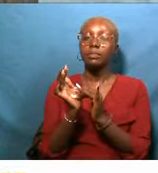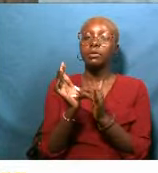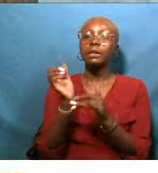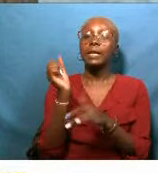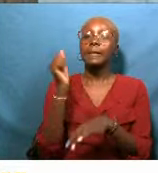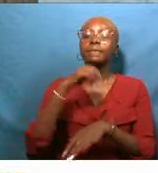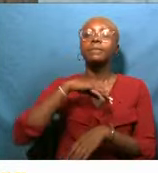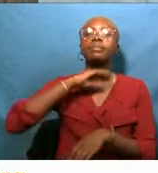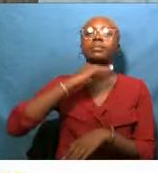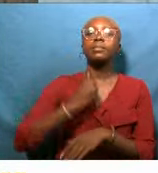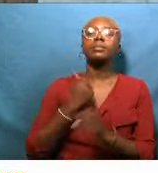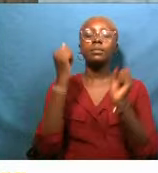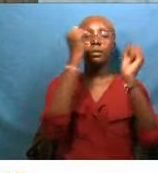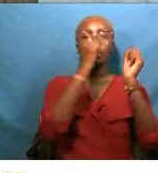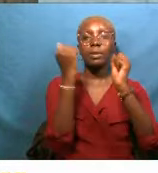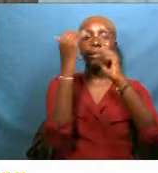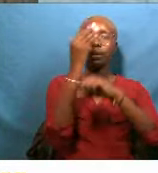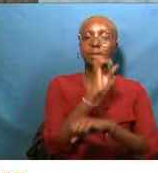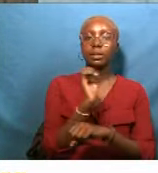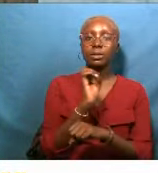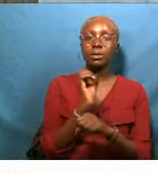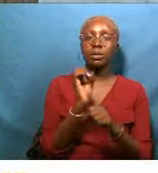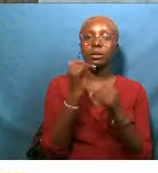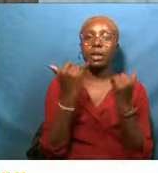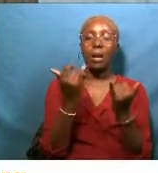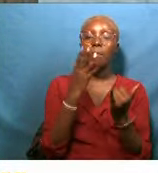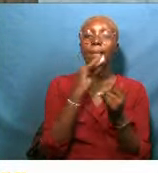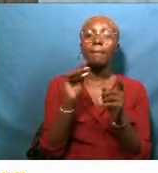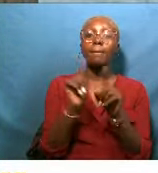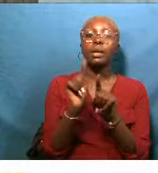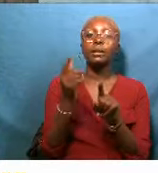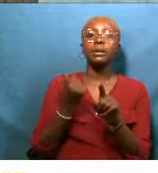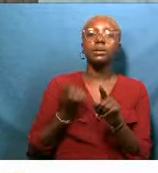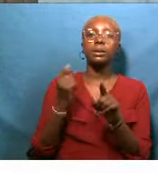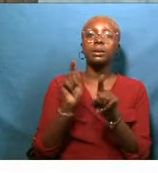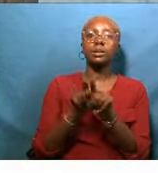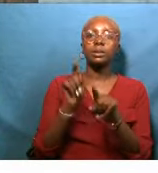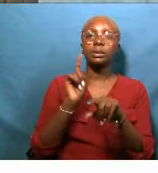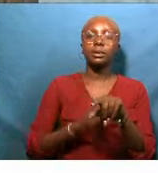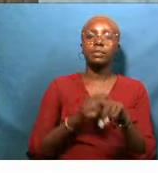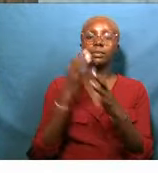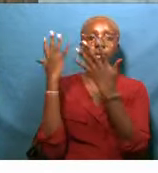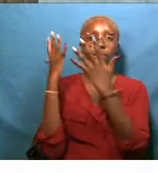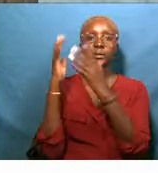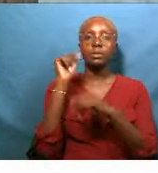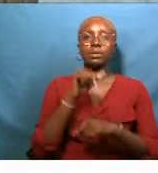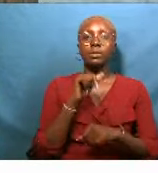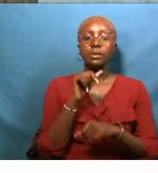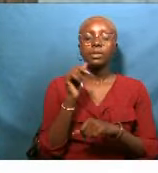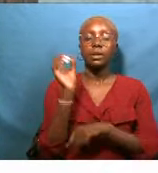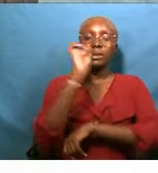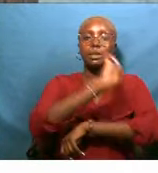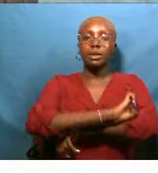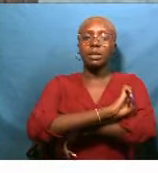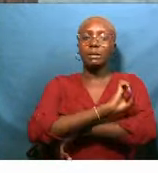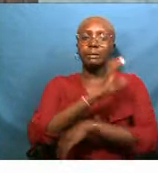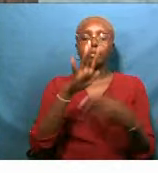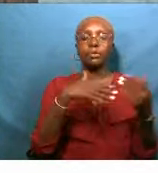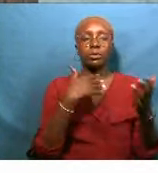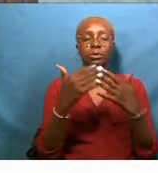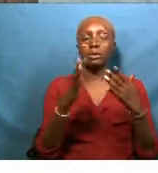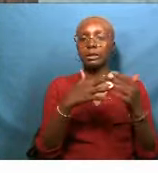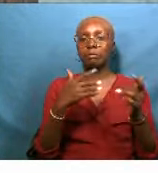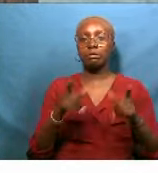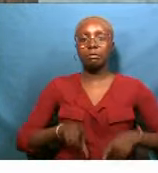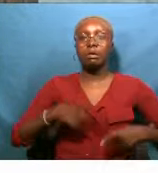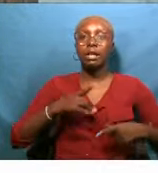trust in him. Therefore, brothers and sisters, as we celebrate this Easter, whatever the realities of your life and